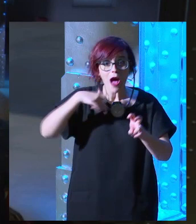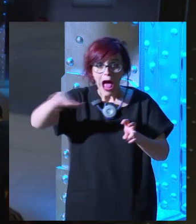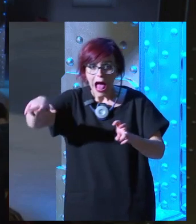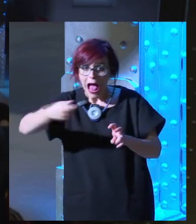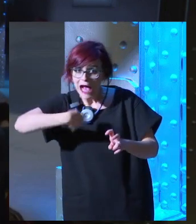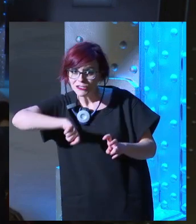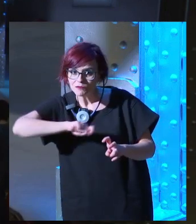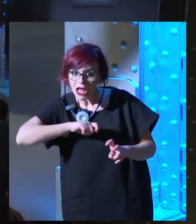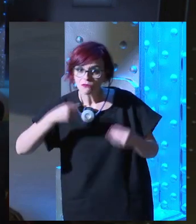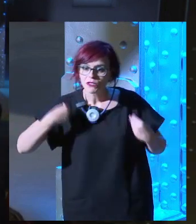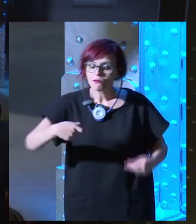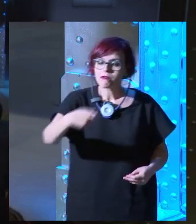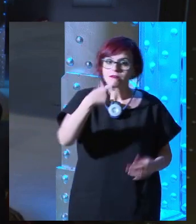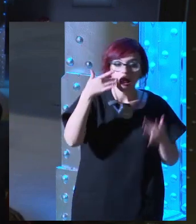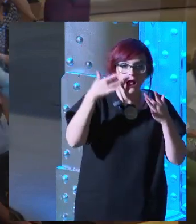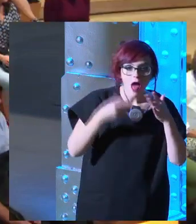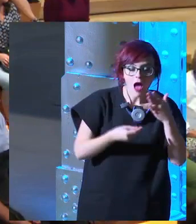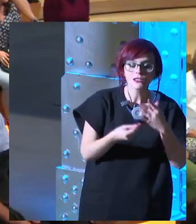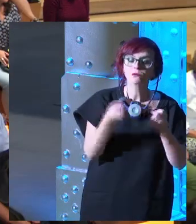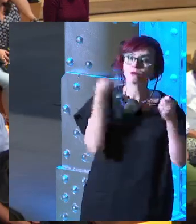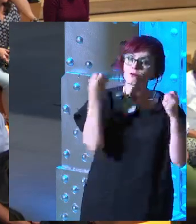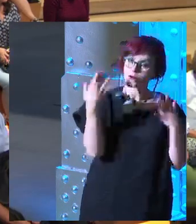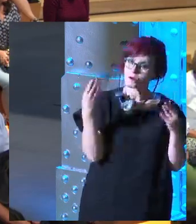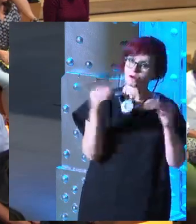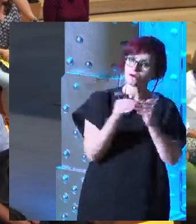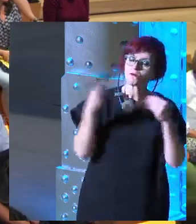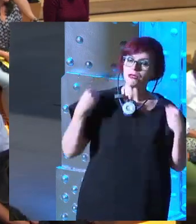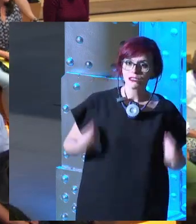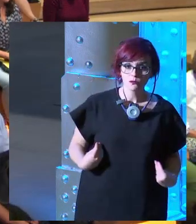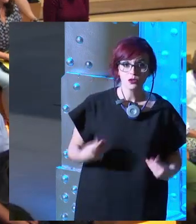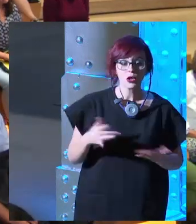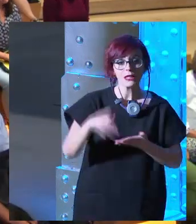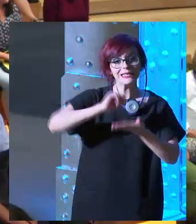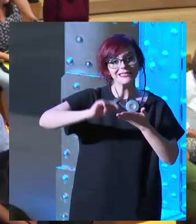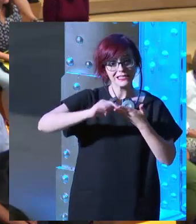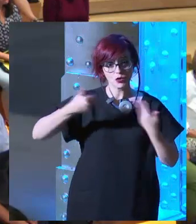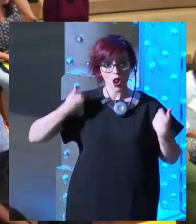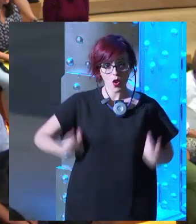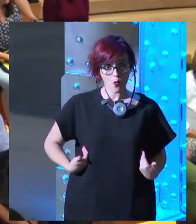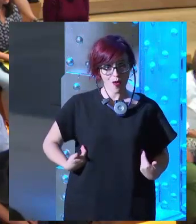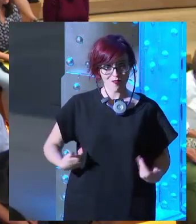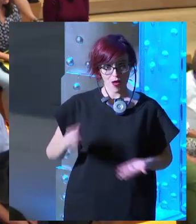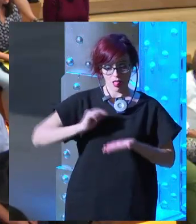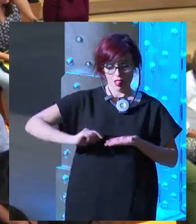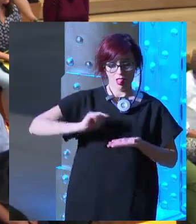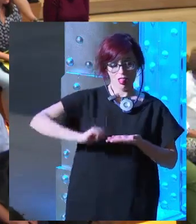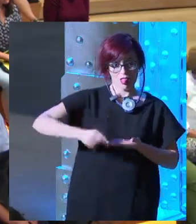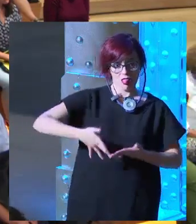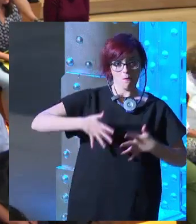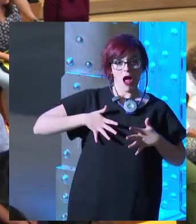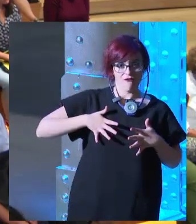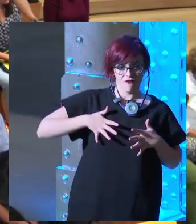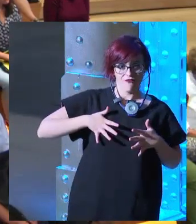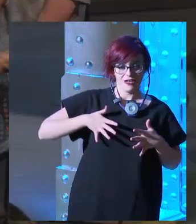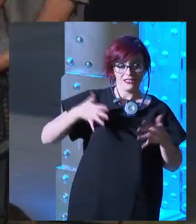her fault. And so Written on the Body, it has a line at the beginning, and I hope because this gets translated well, because it's rather a